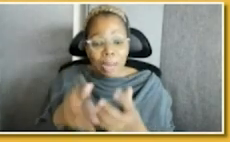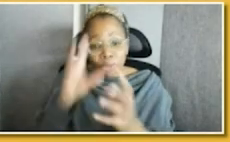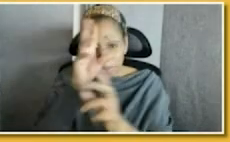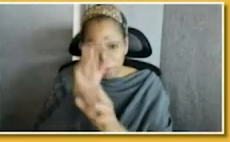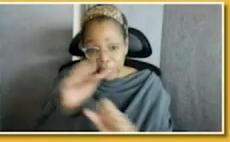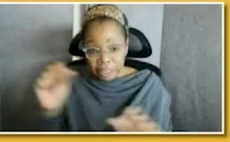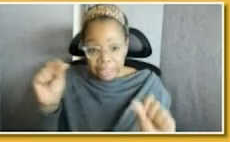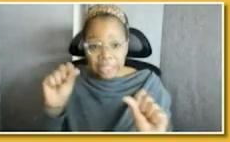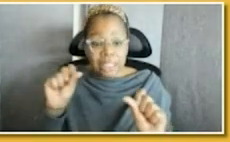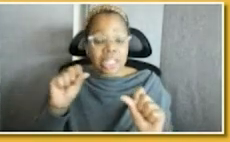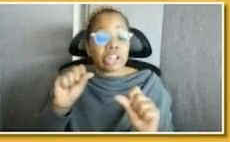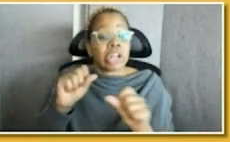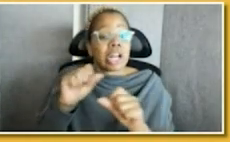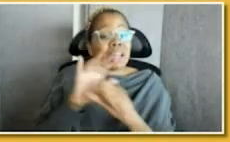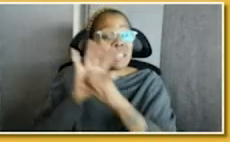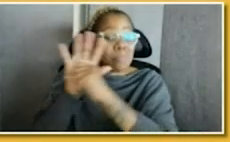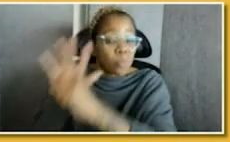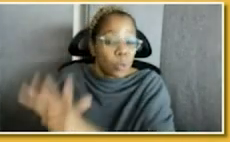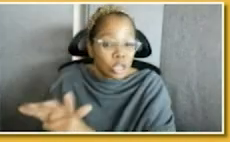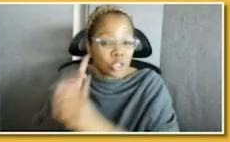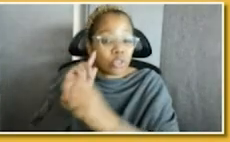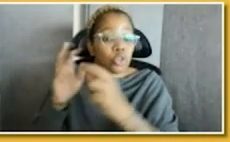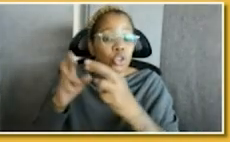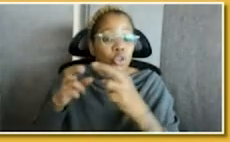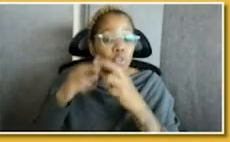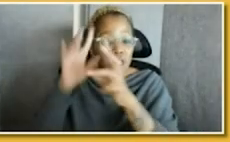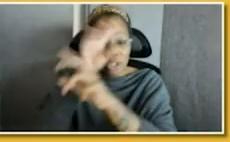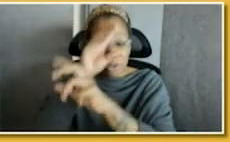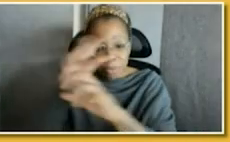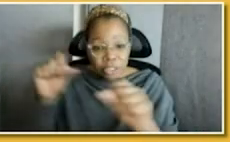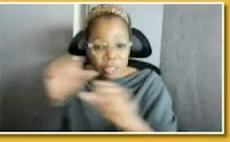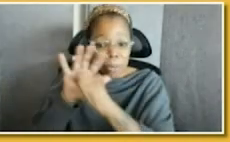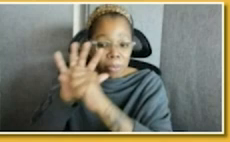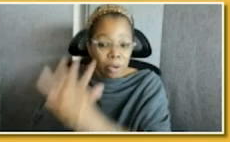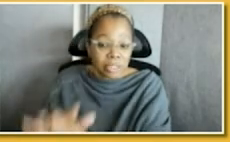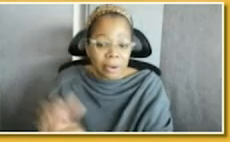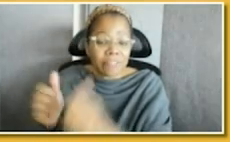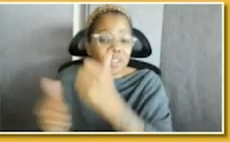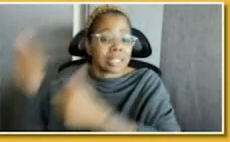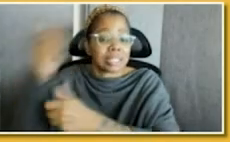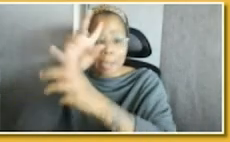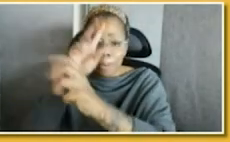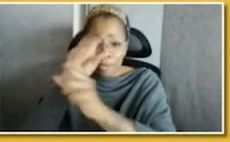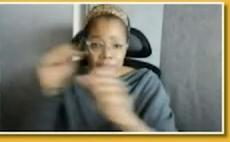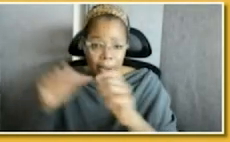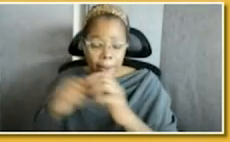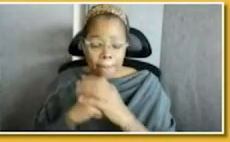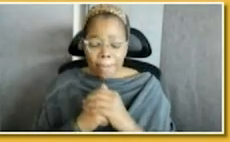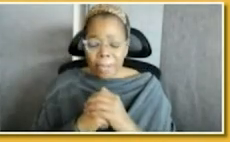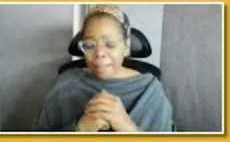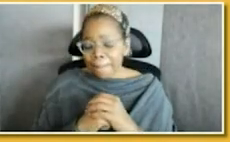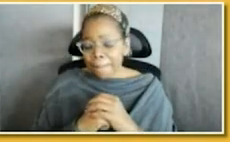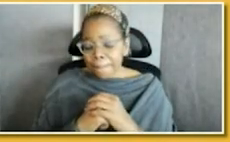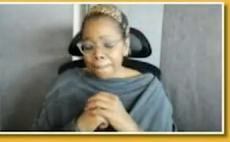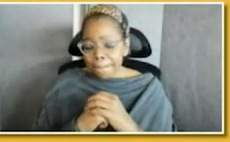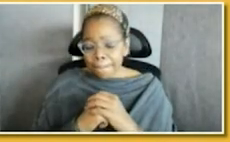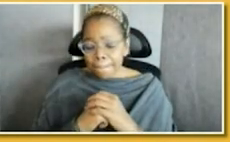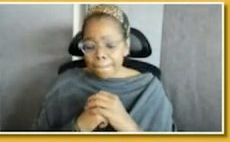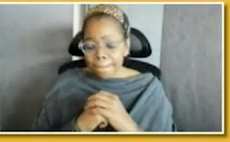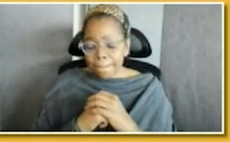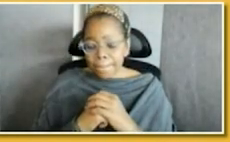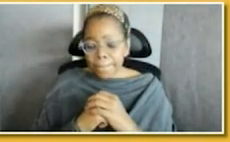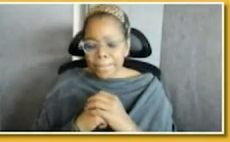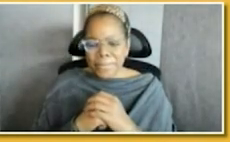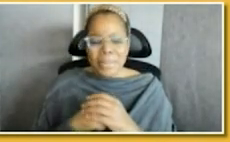regional president, to put pressure on the executive president, because, you know, this is business as usual, and